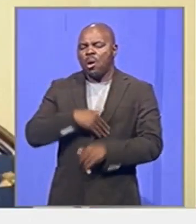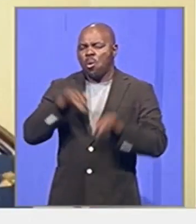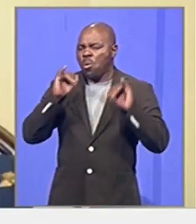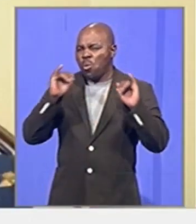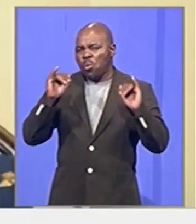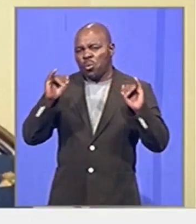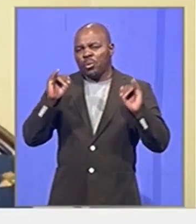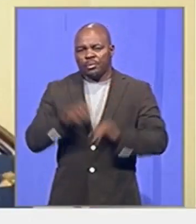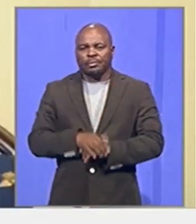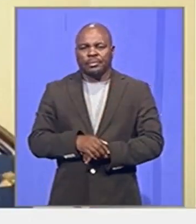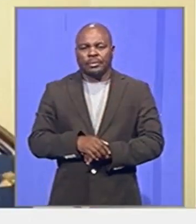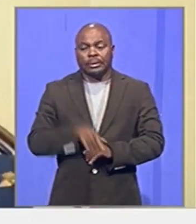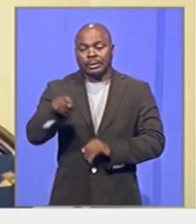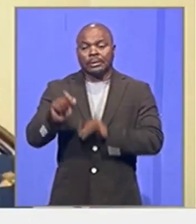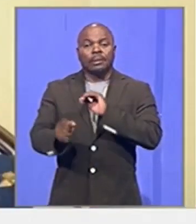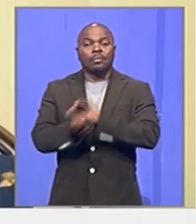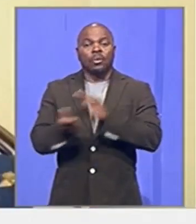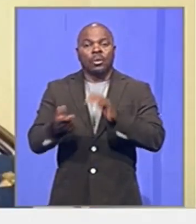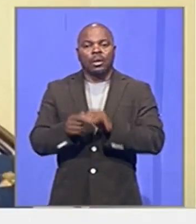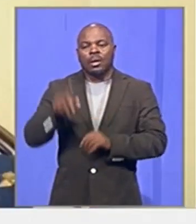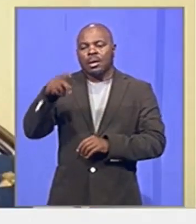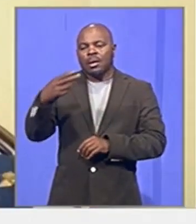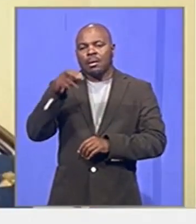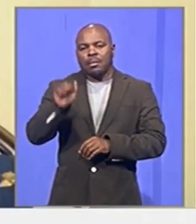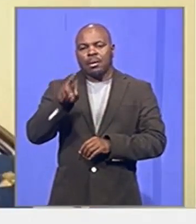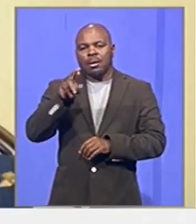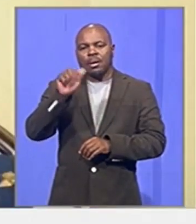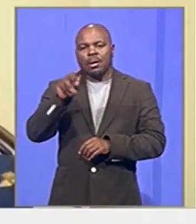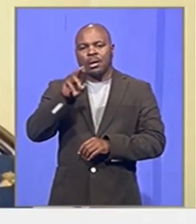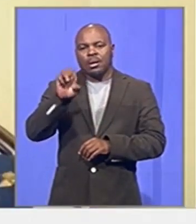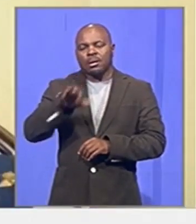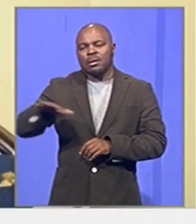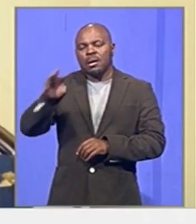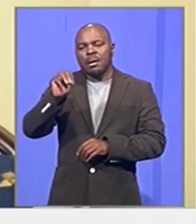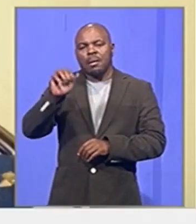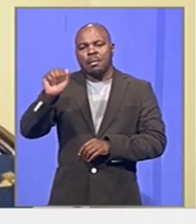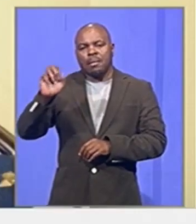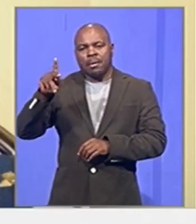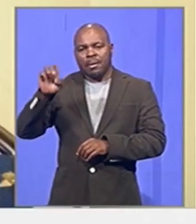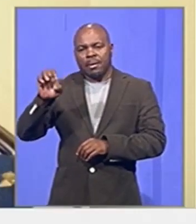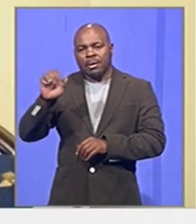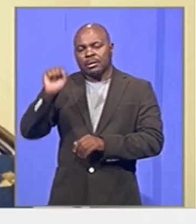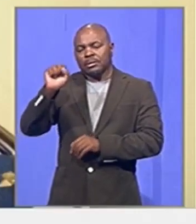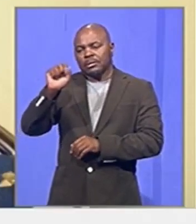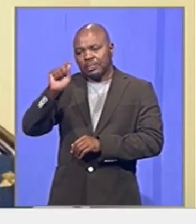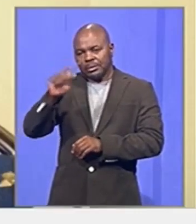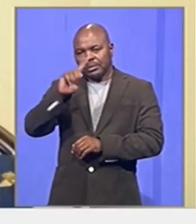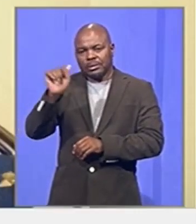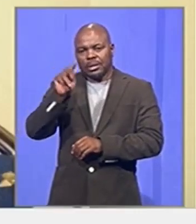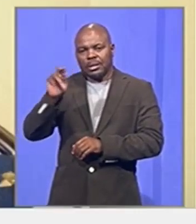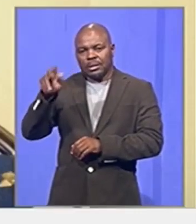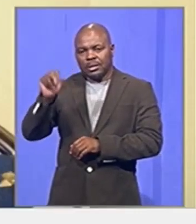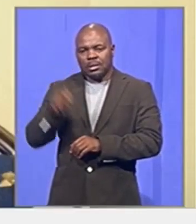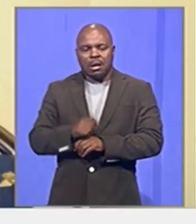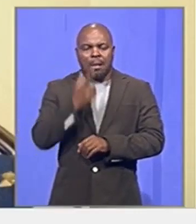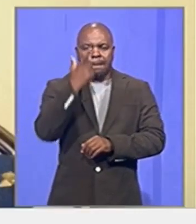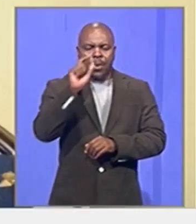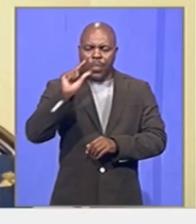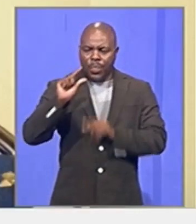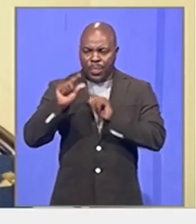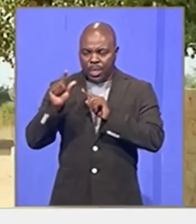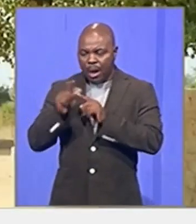e diragetse thaveneng kwa go la Pharare make kgausi le Tsaneng. O khomane dikgapetlana tša sethunya lefelo